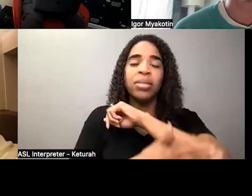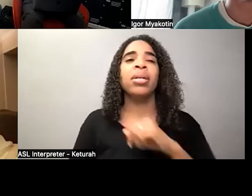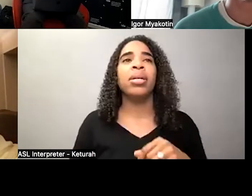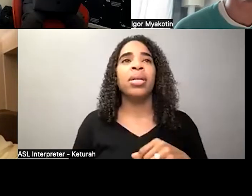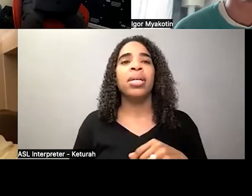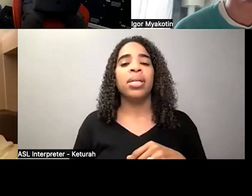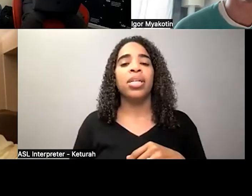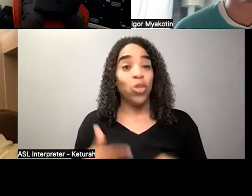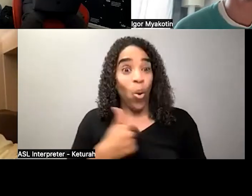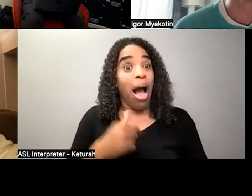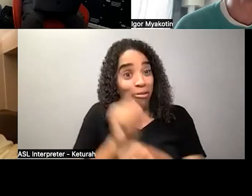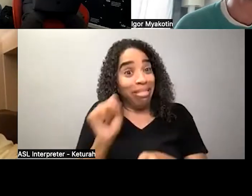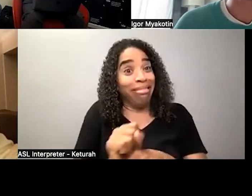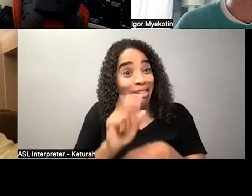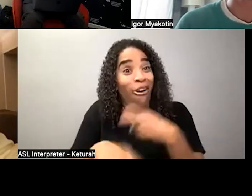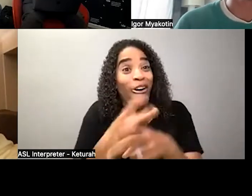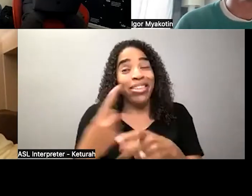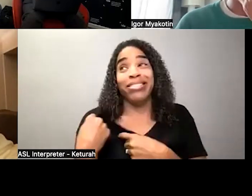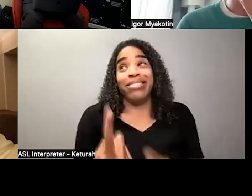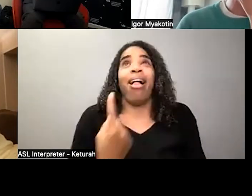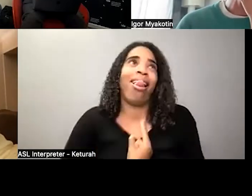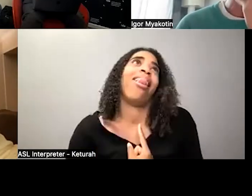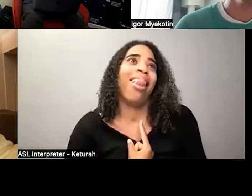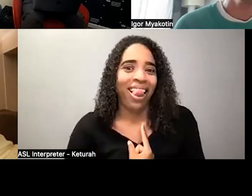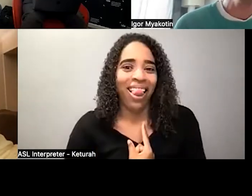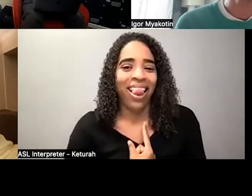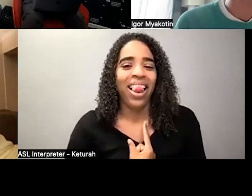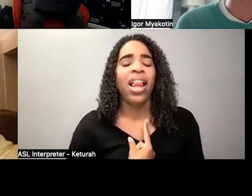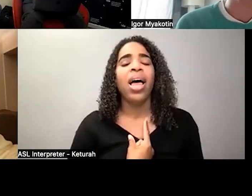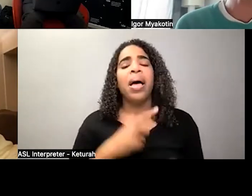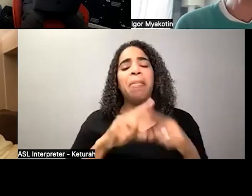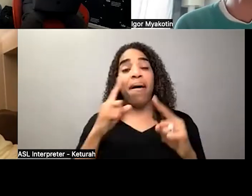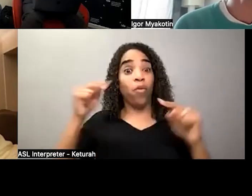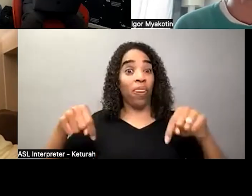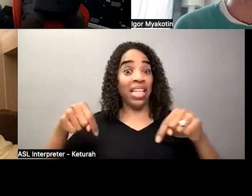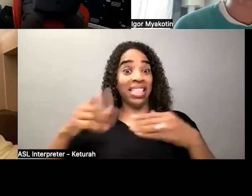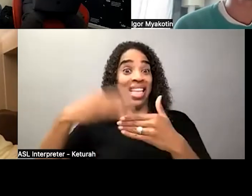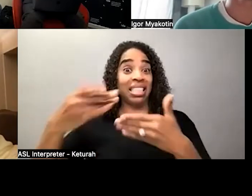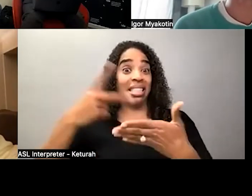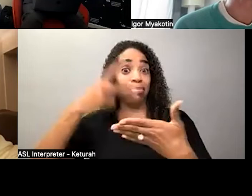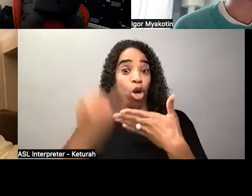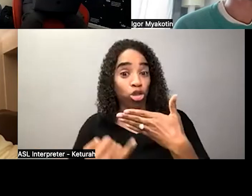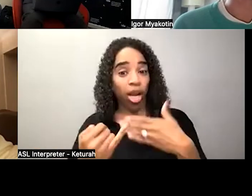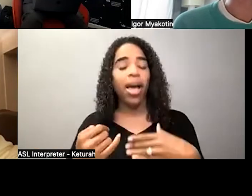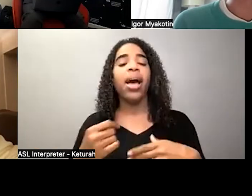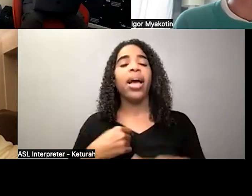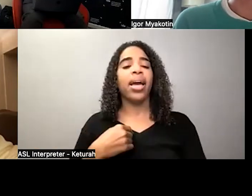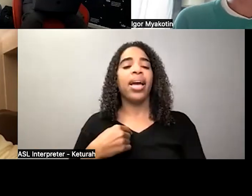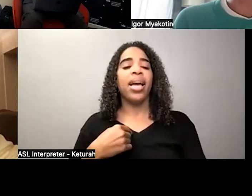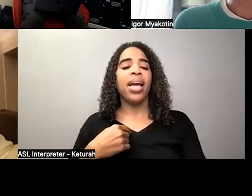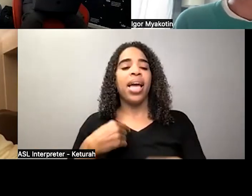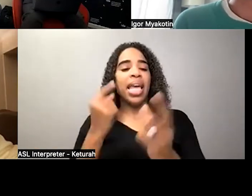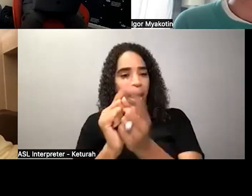So that's what I've been doing before. But with this project, and after we met with Igor, I